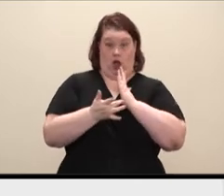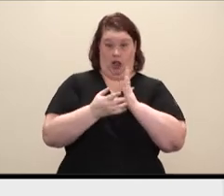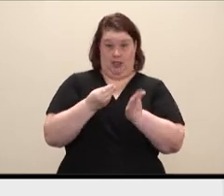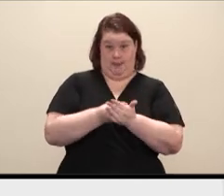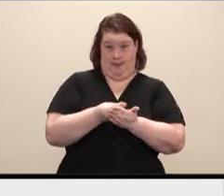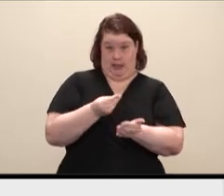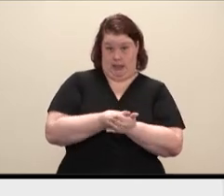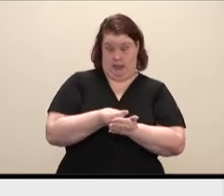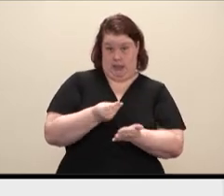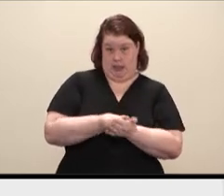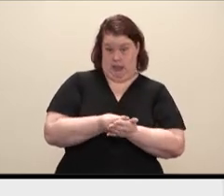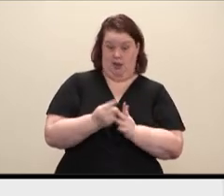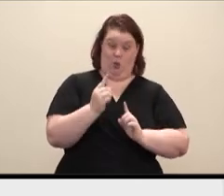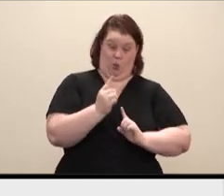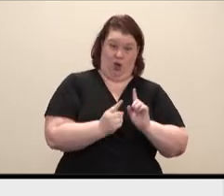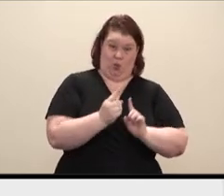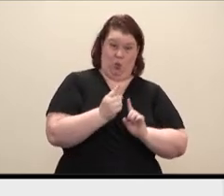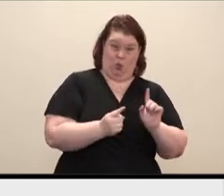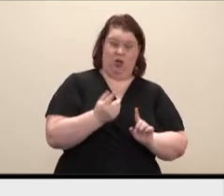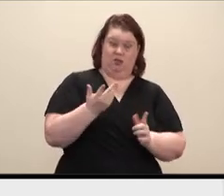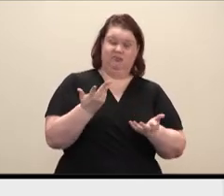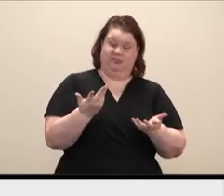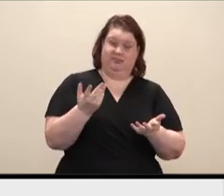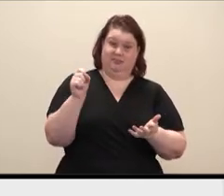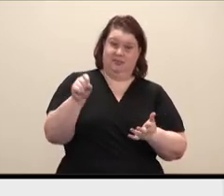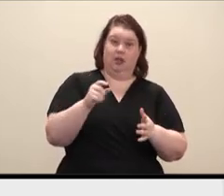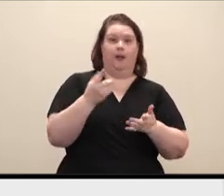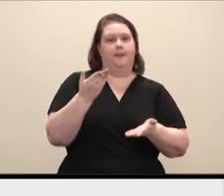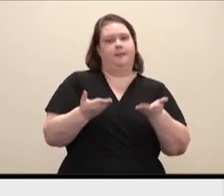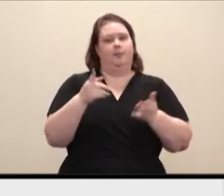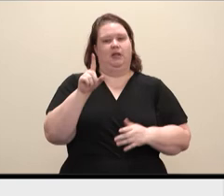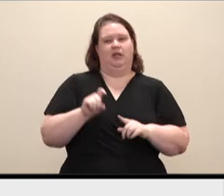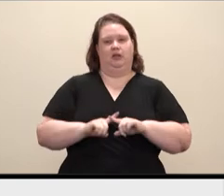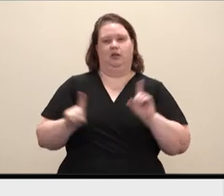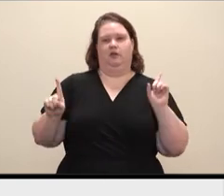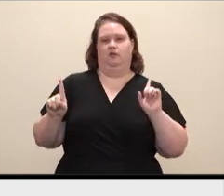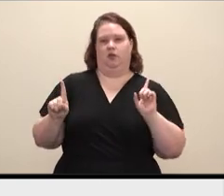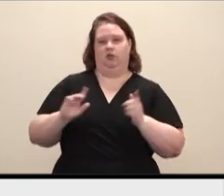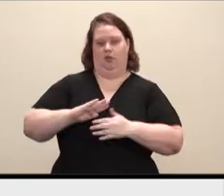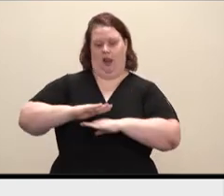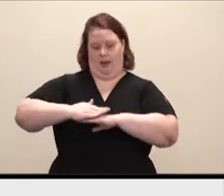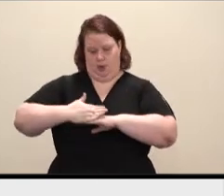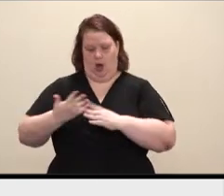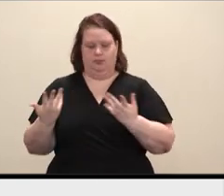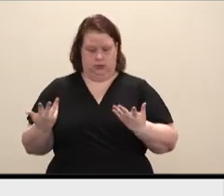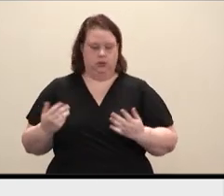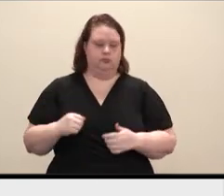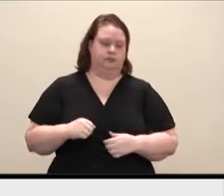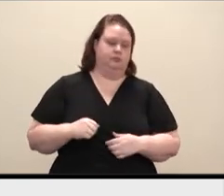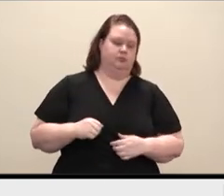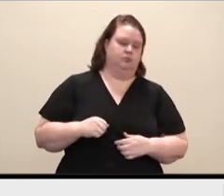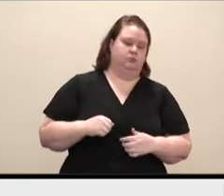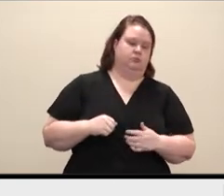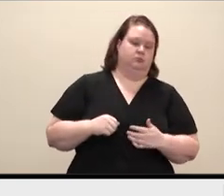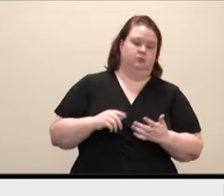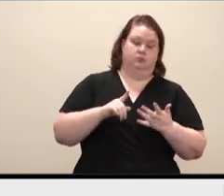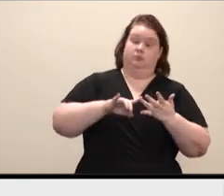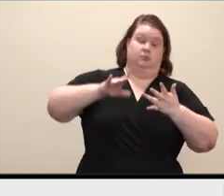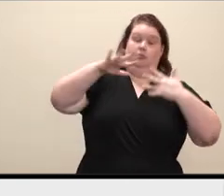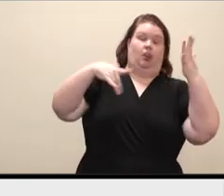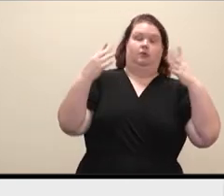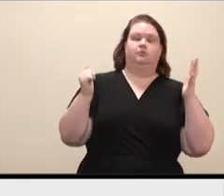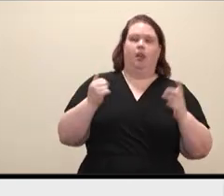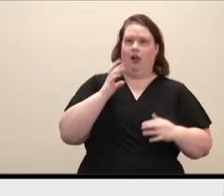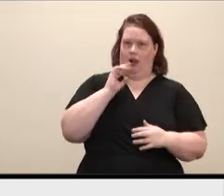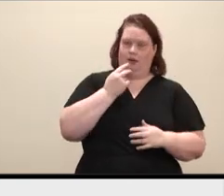have, although we're doing one-to-one, we may do need different laptops and working with MCC, so we put that in place. And then I'm having,